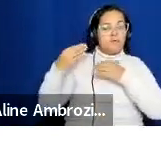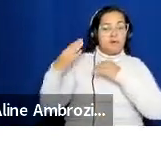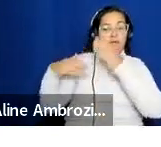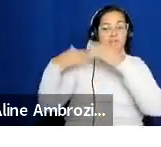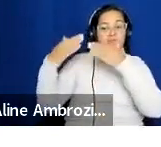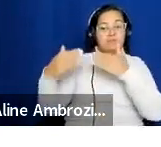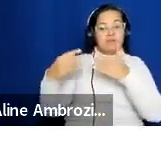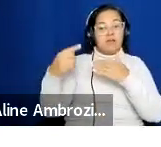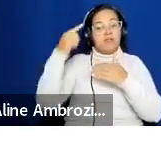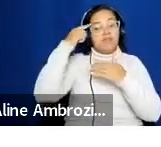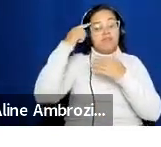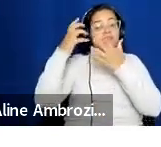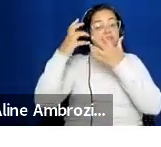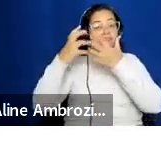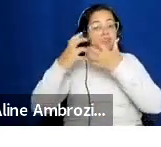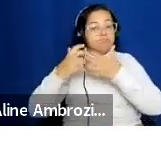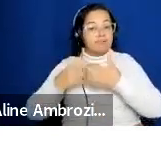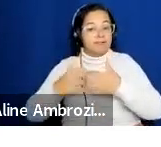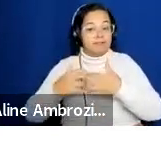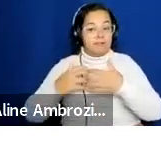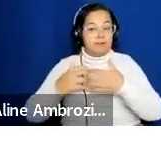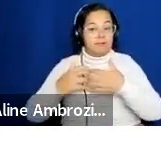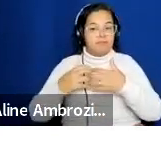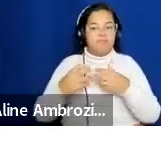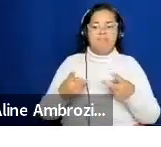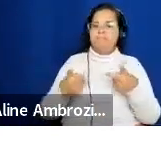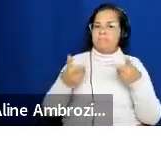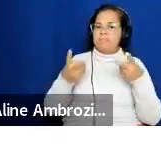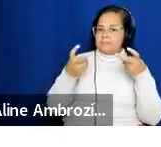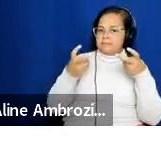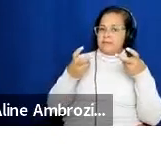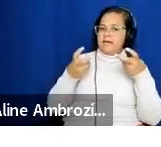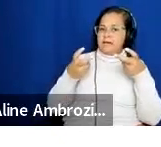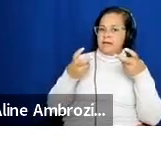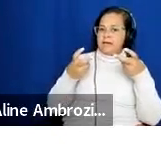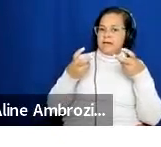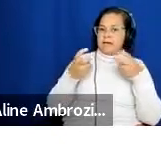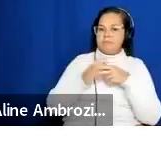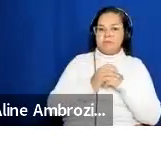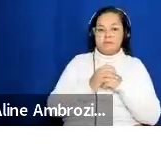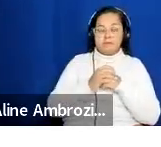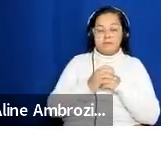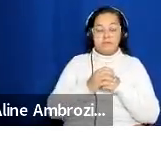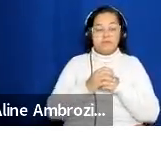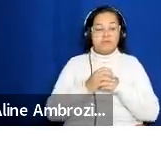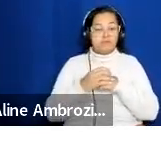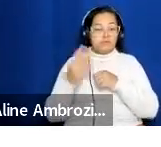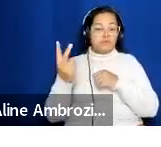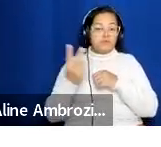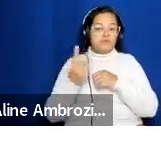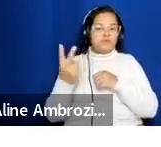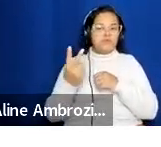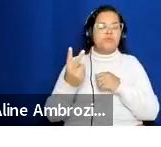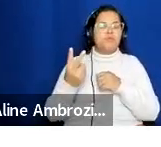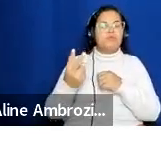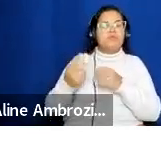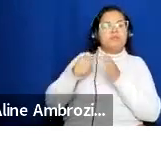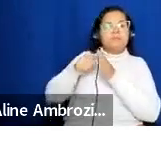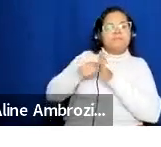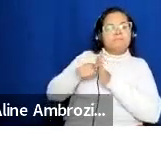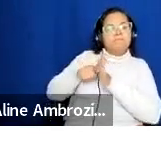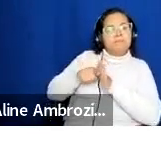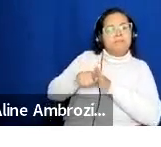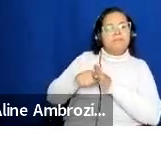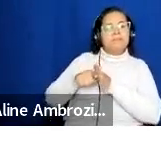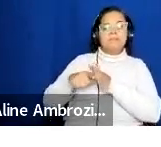both the assumptions, the facts, the methodology, and so on, all